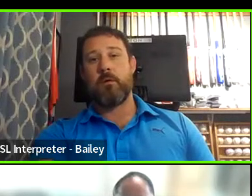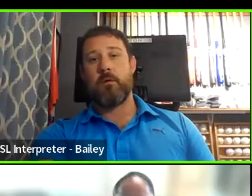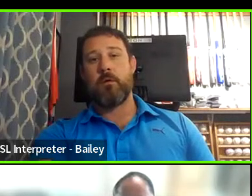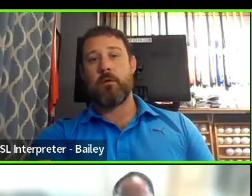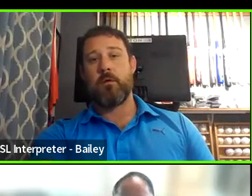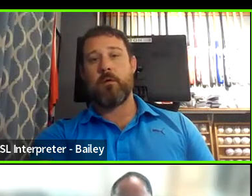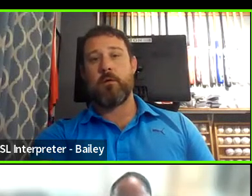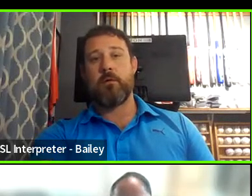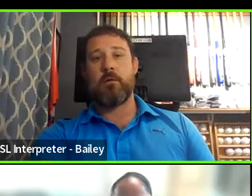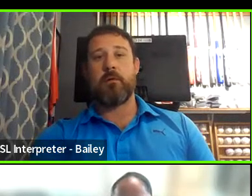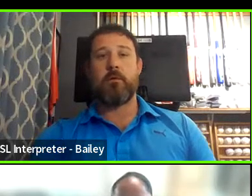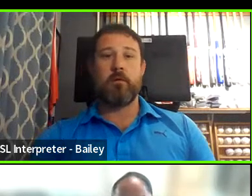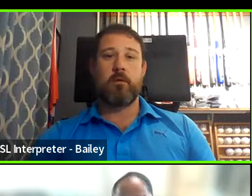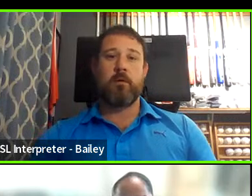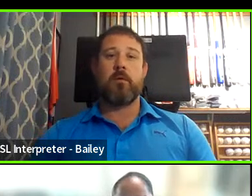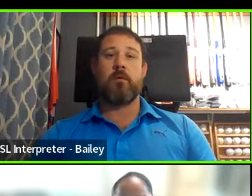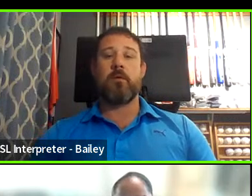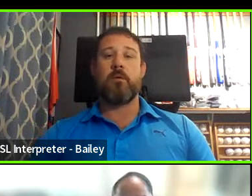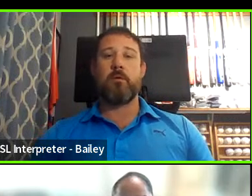Okay.